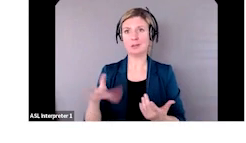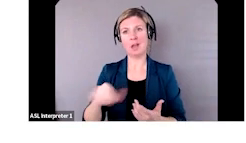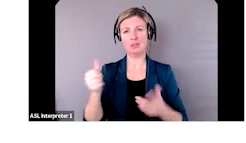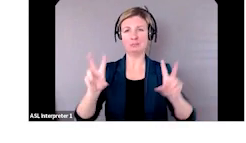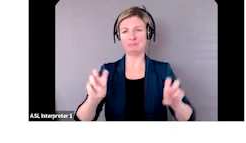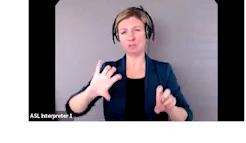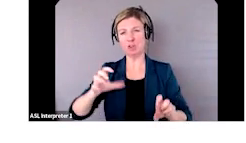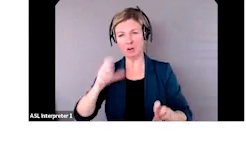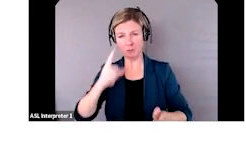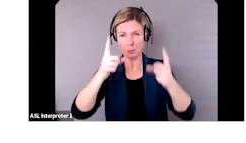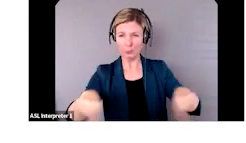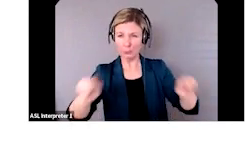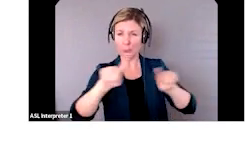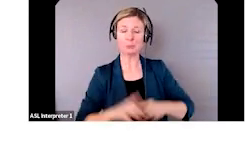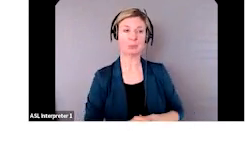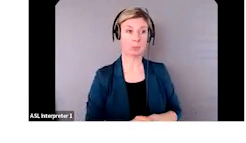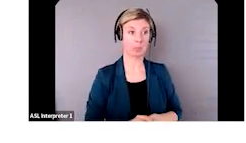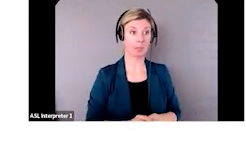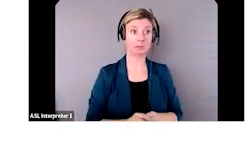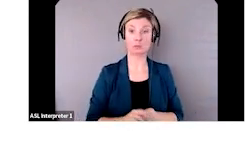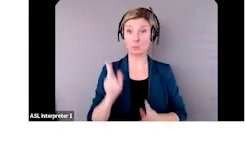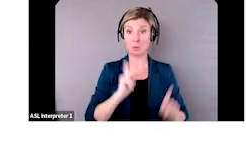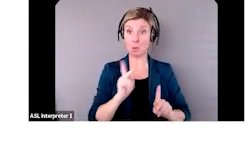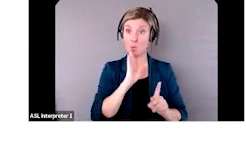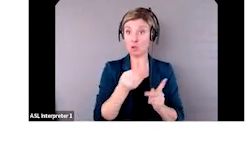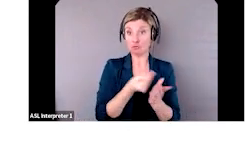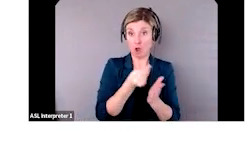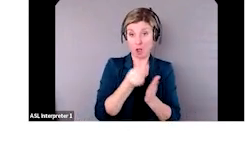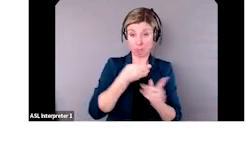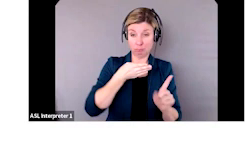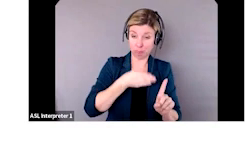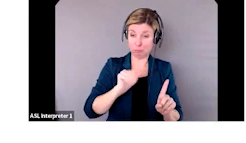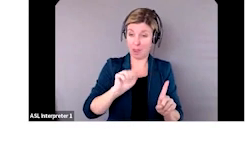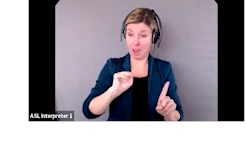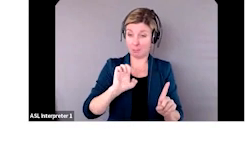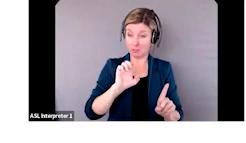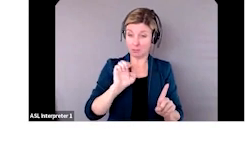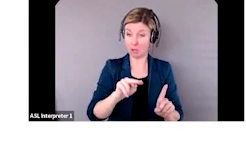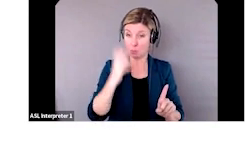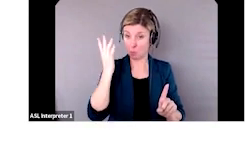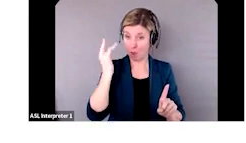Now, why do people shop on Amazon? Definitely the fast free shipping. That's the number